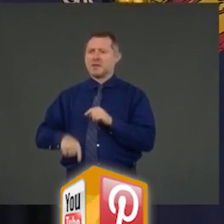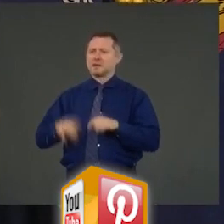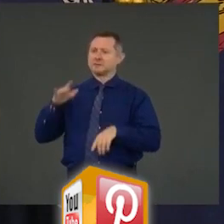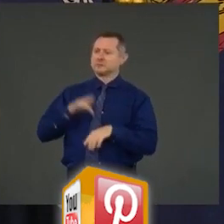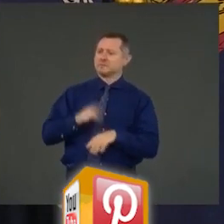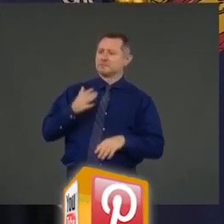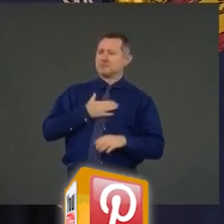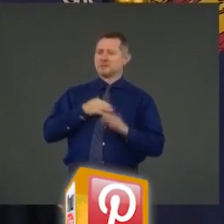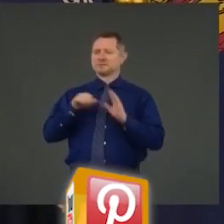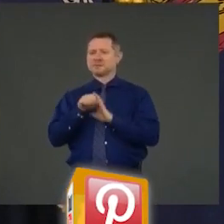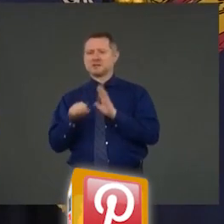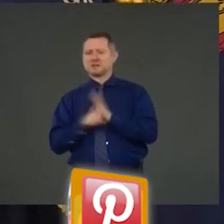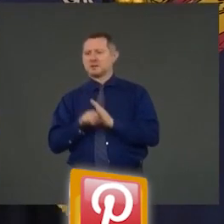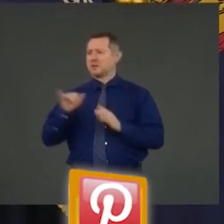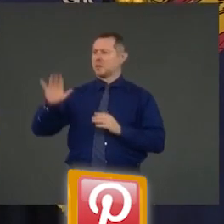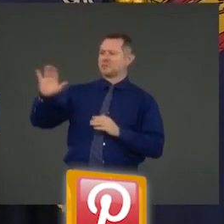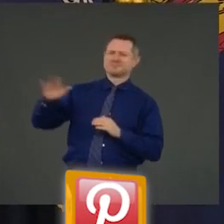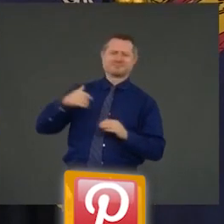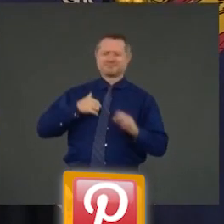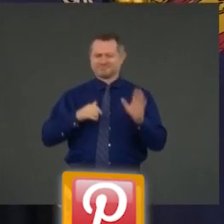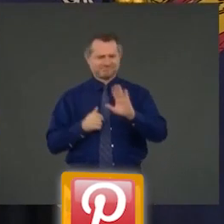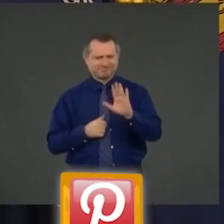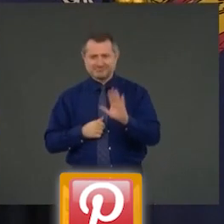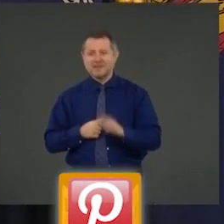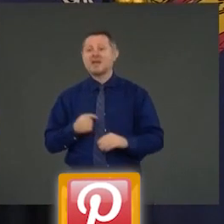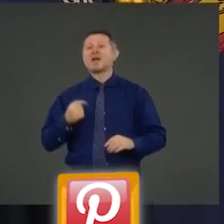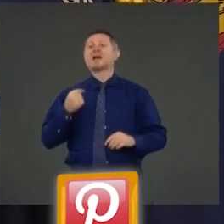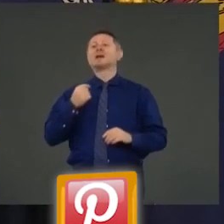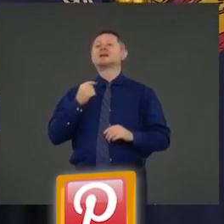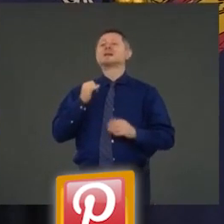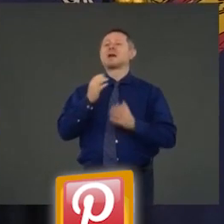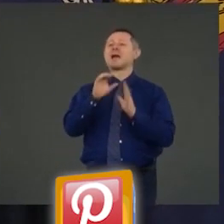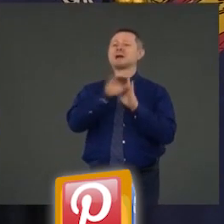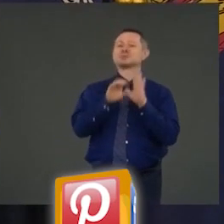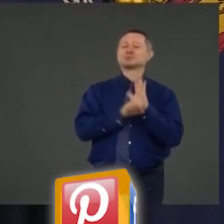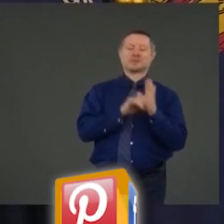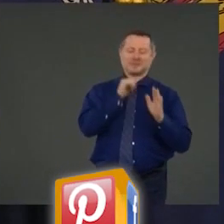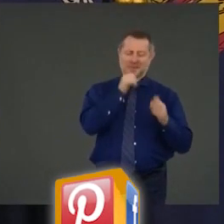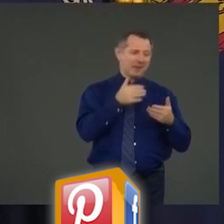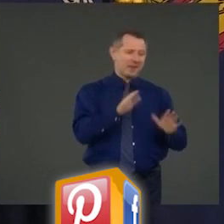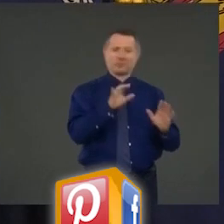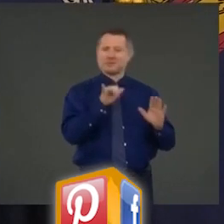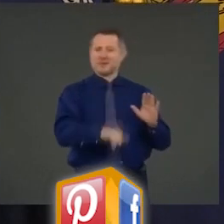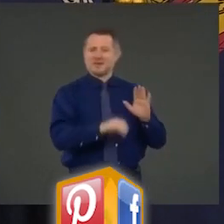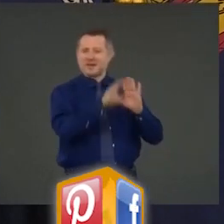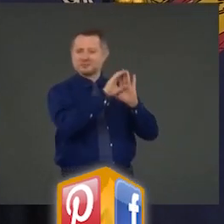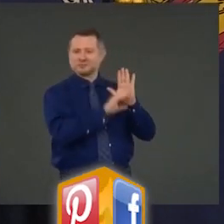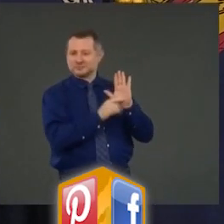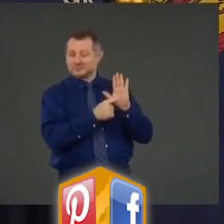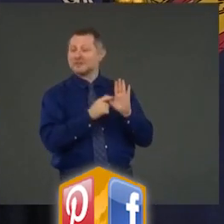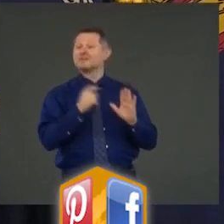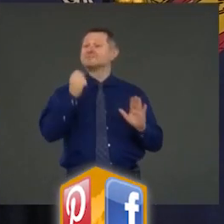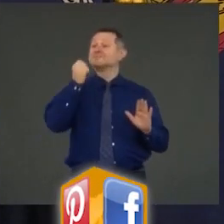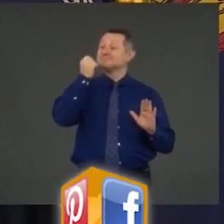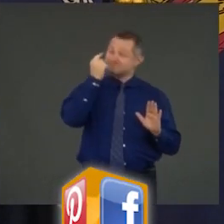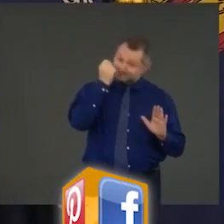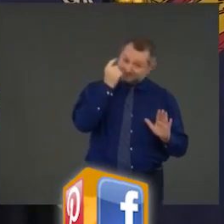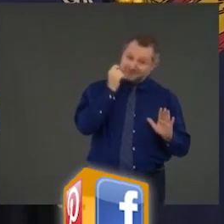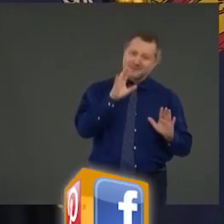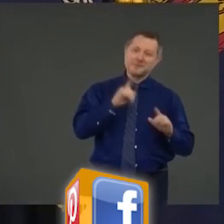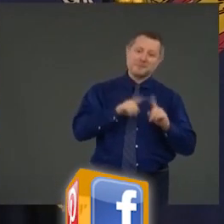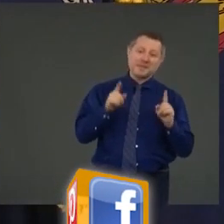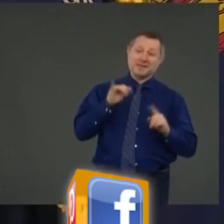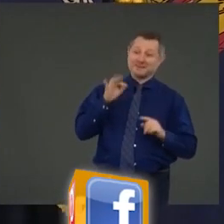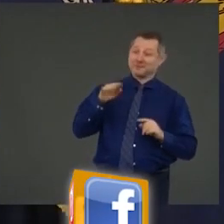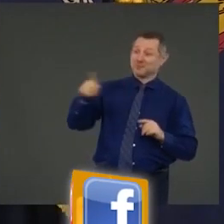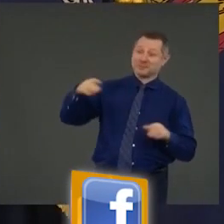another state. I don't believe that would be constitutional. A state can say, if you enter, I have